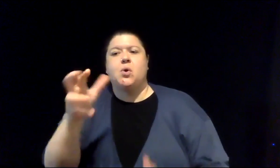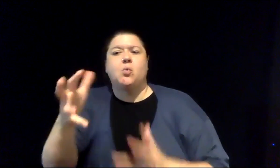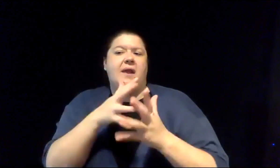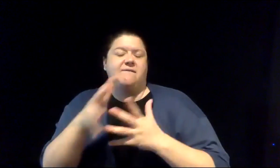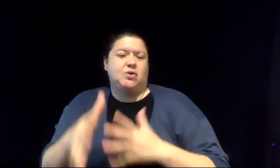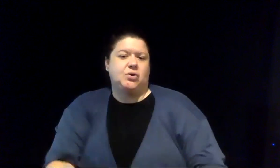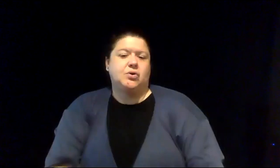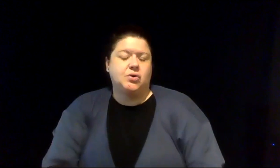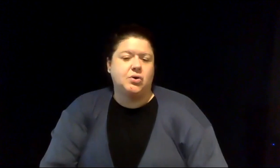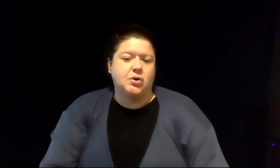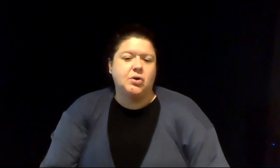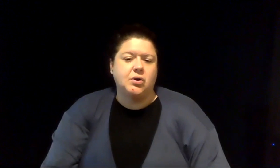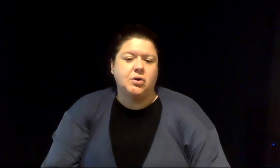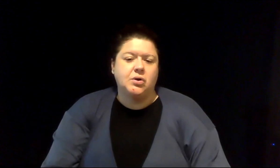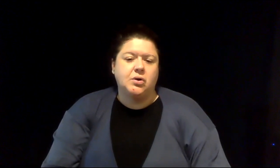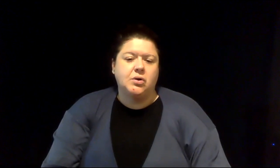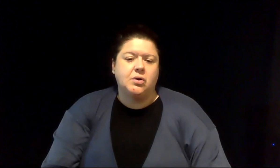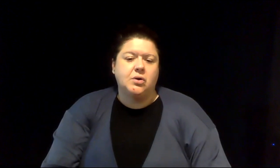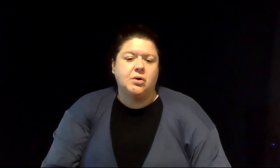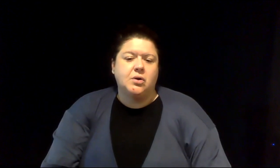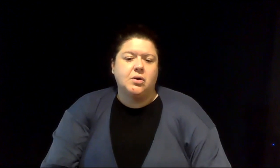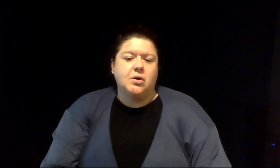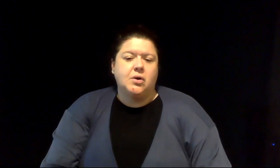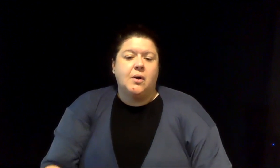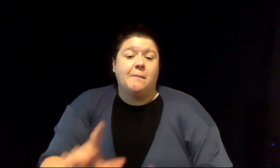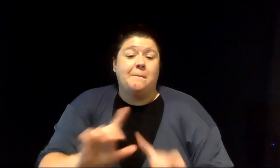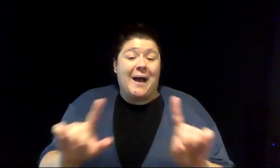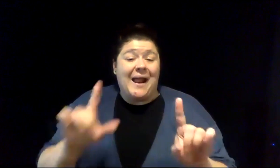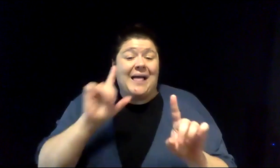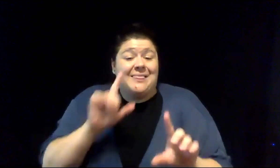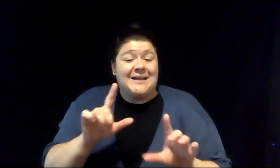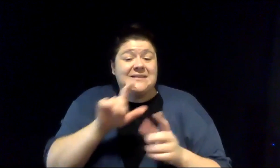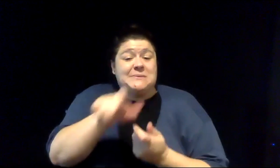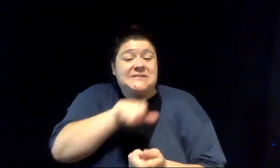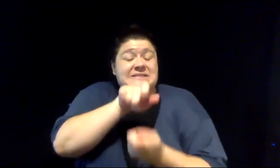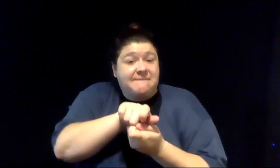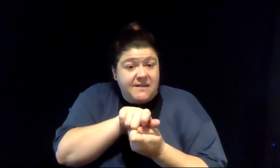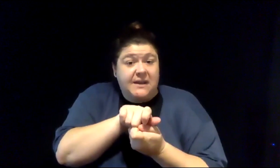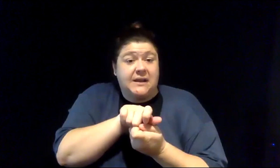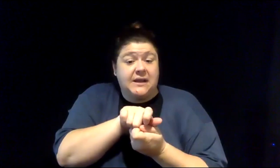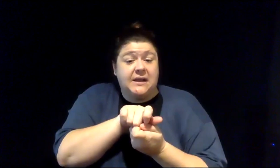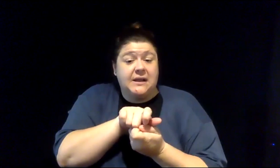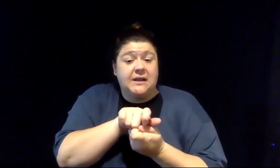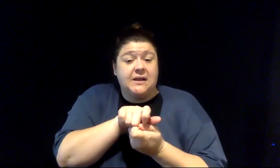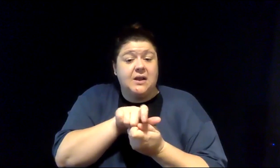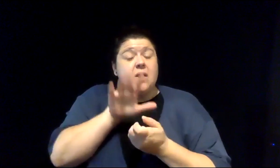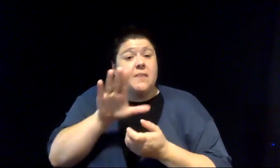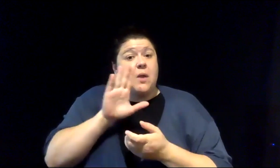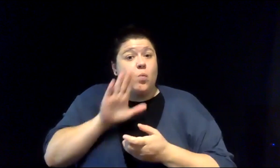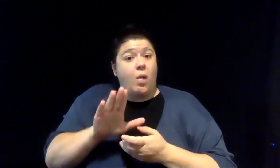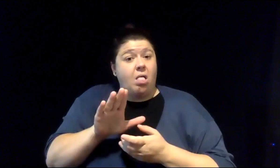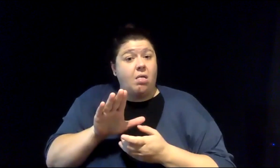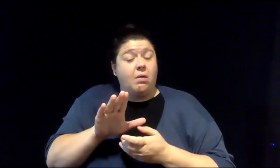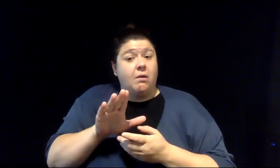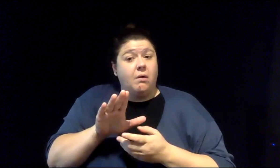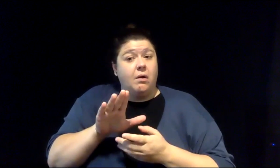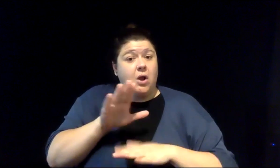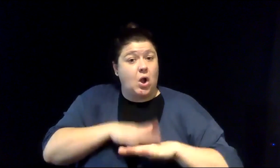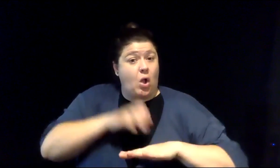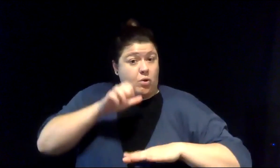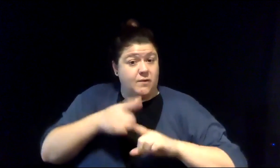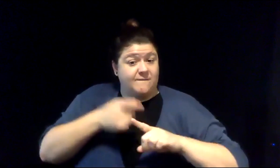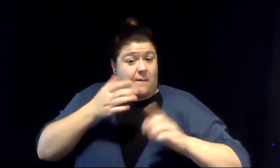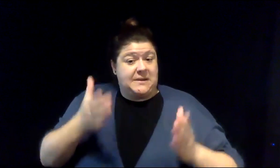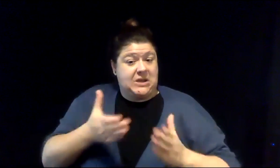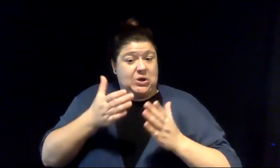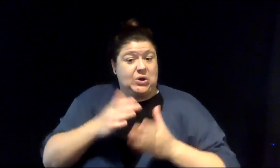whatever. But I think that, specific, but yeah, many times I just say they will call you from here and I clear that